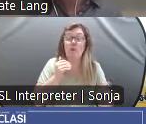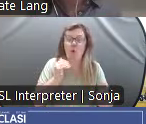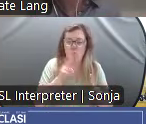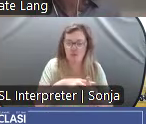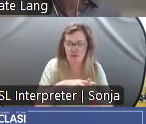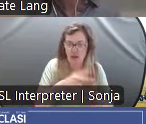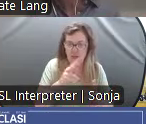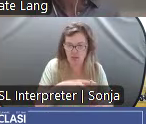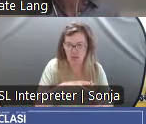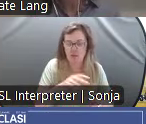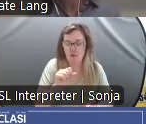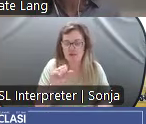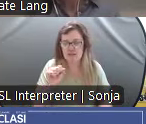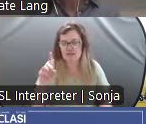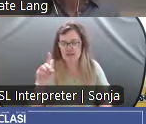for SSDI.